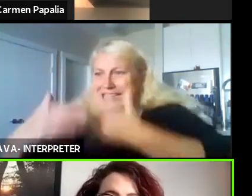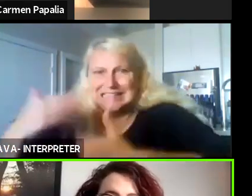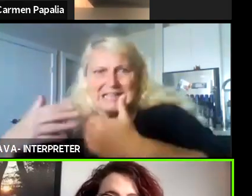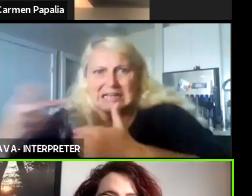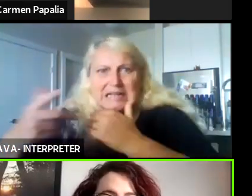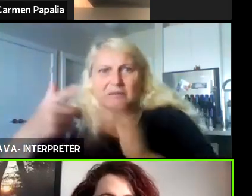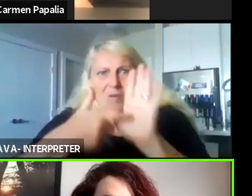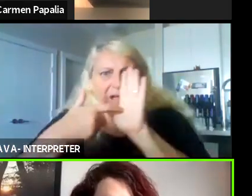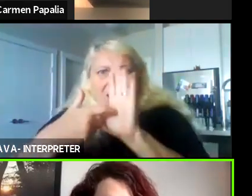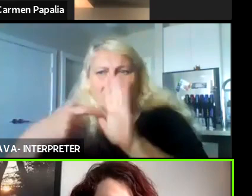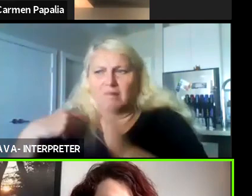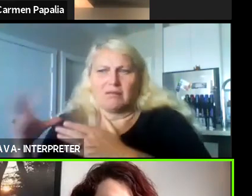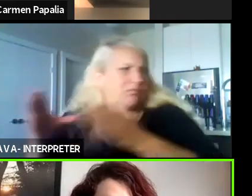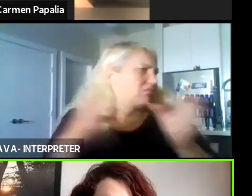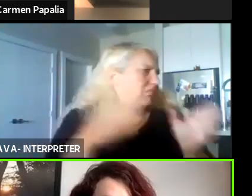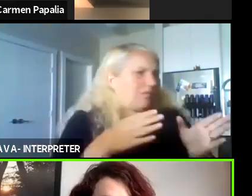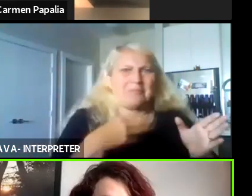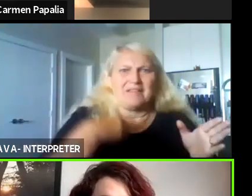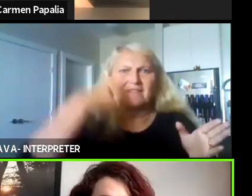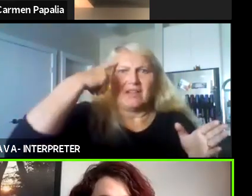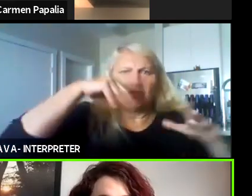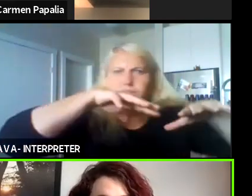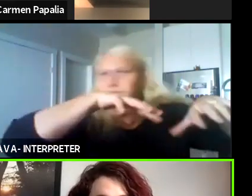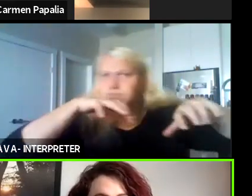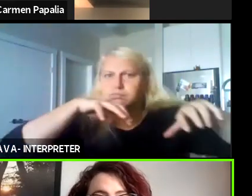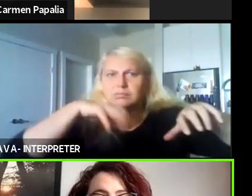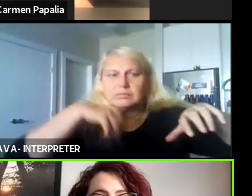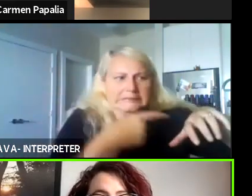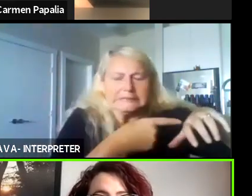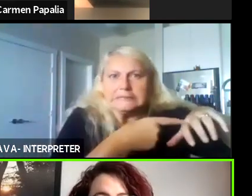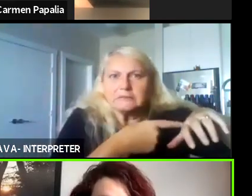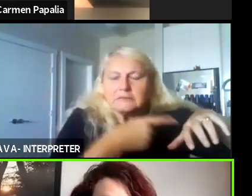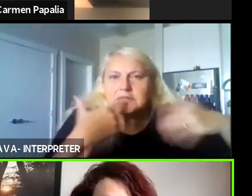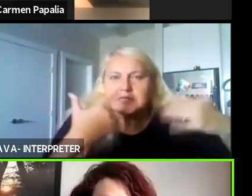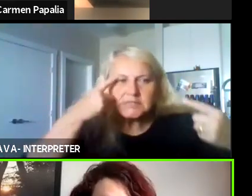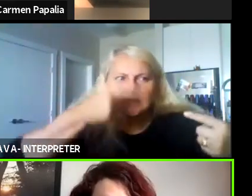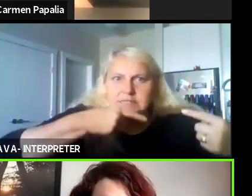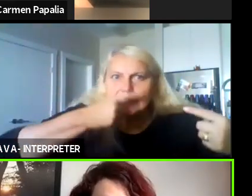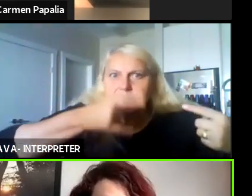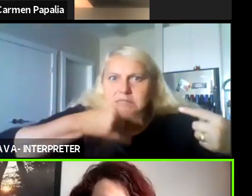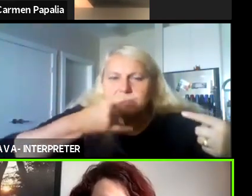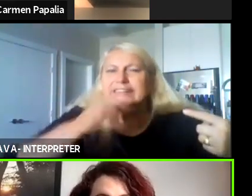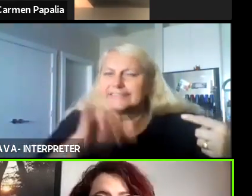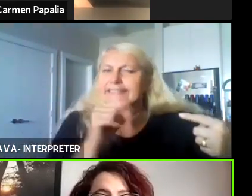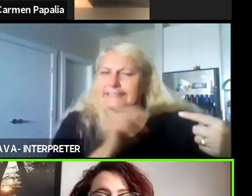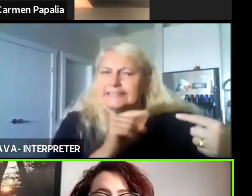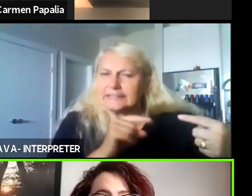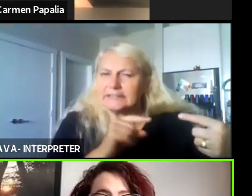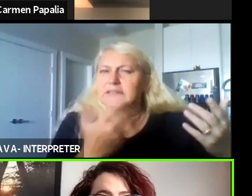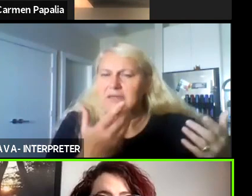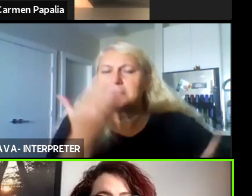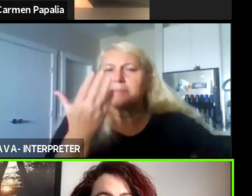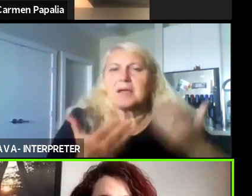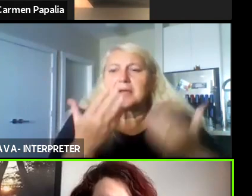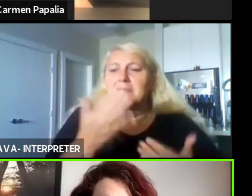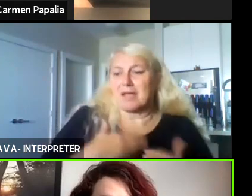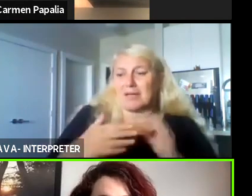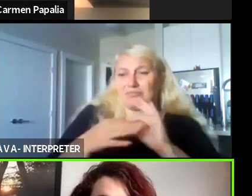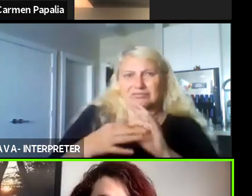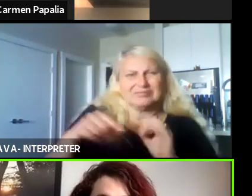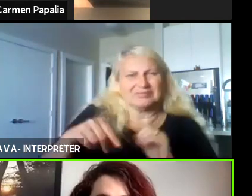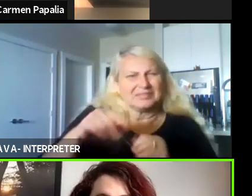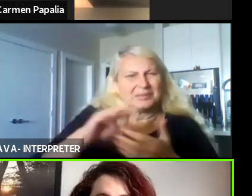intensely right now? I think certainly my intimate relationships are made precarious by this